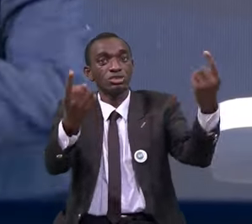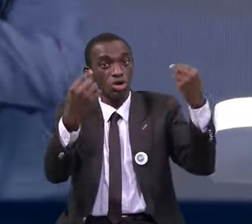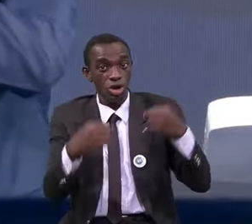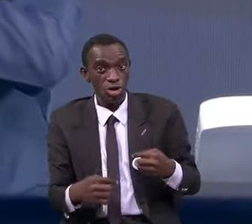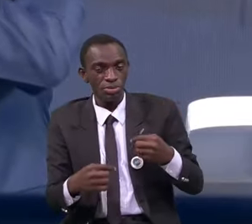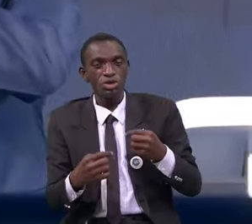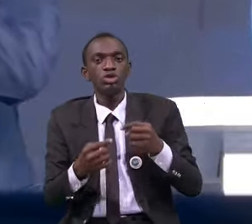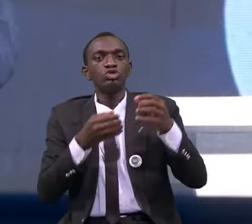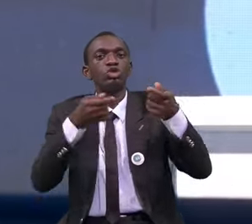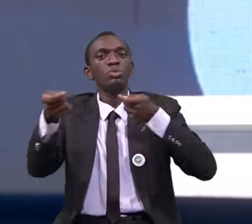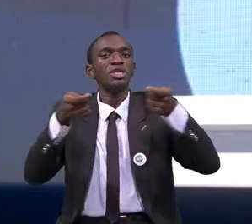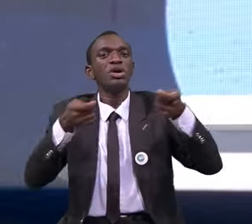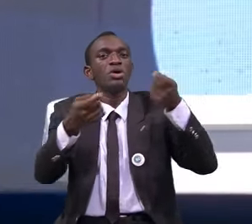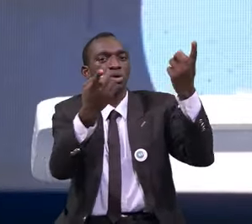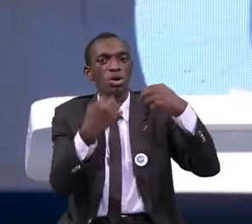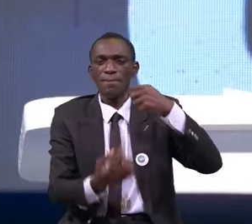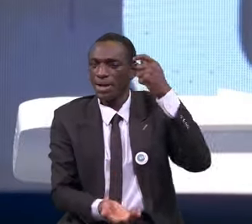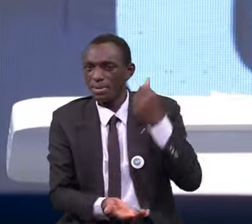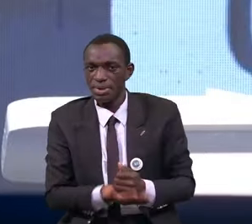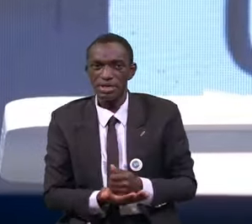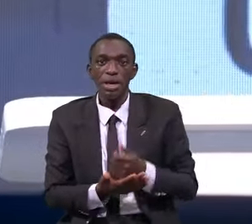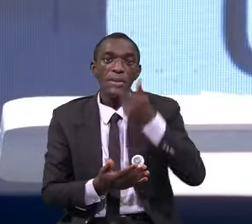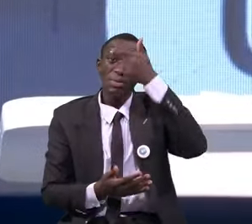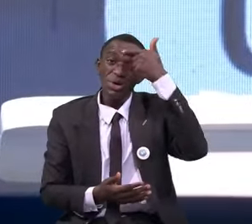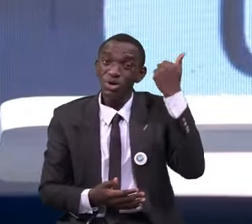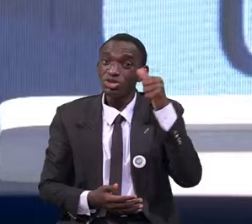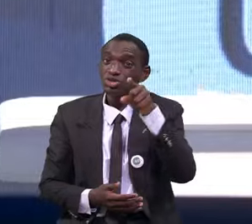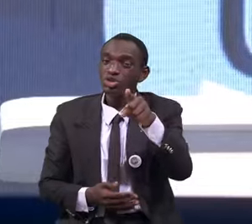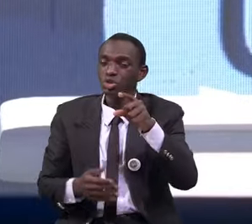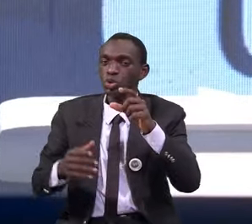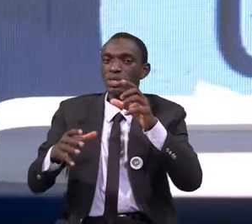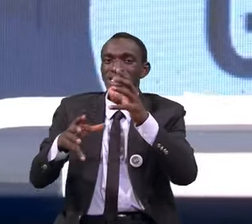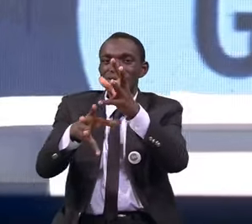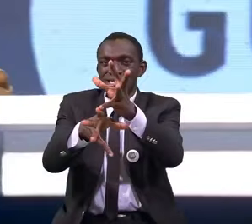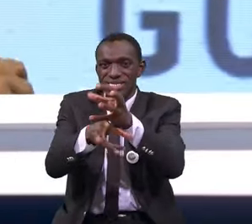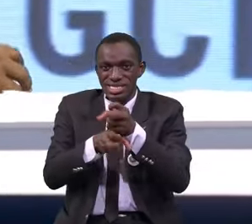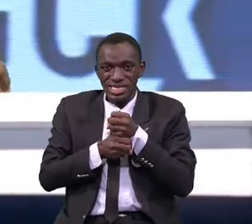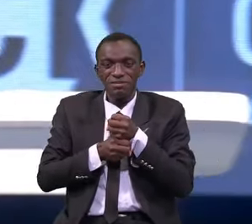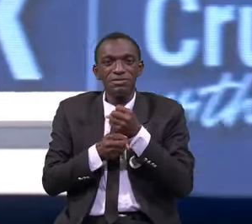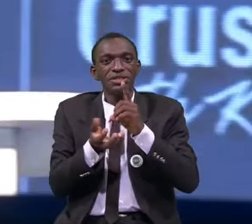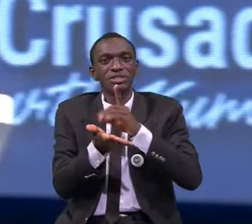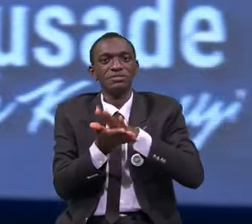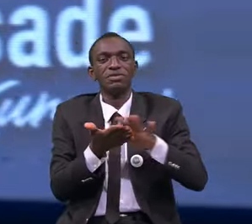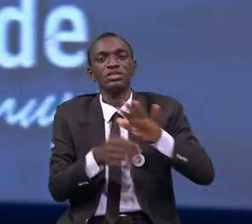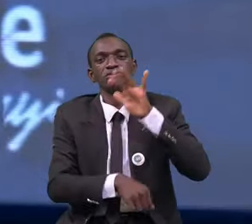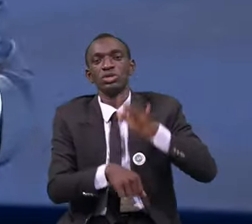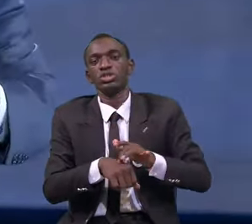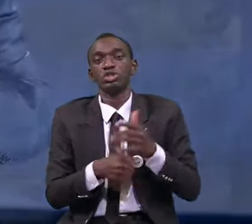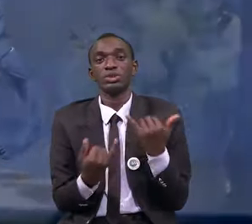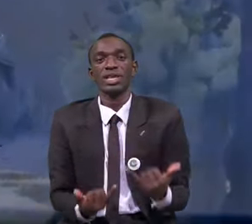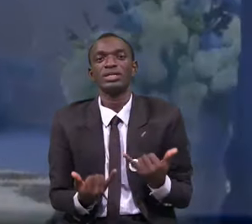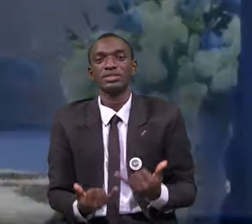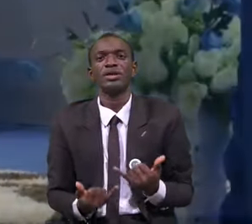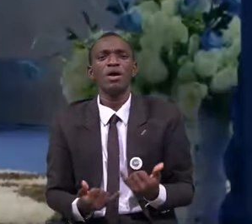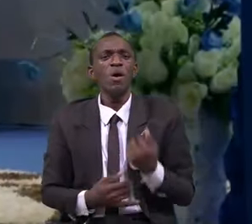Dominion comes. Because you receive the divine touch. Tonight, who